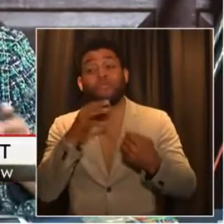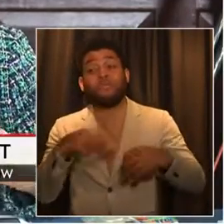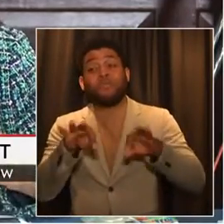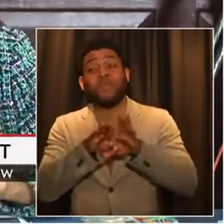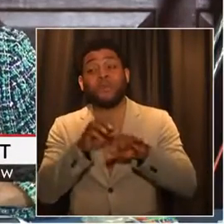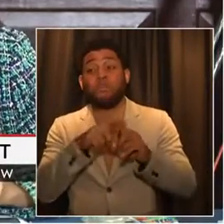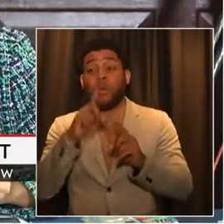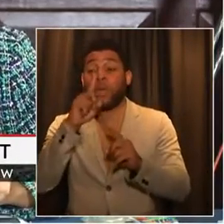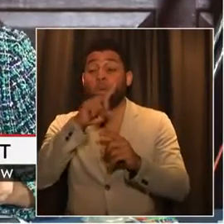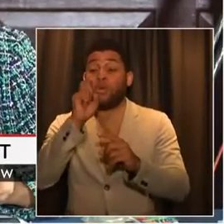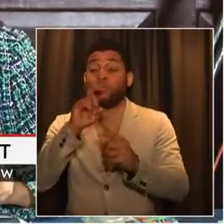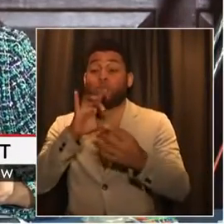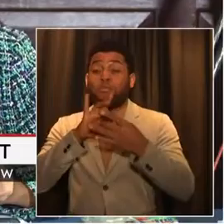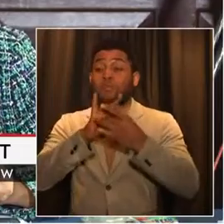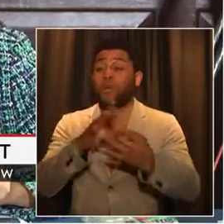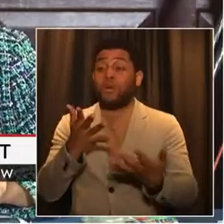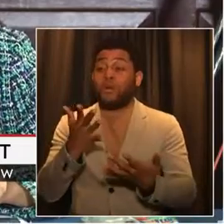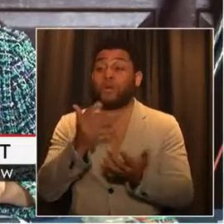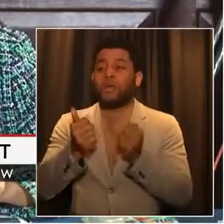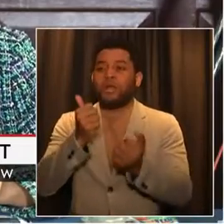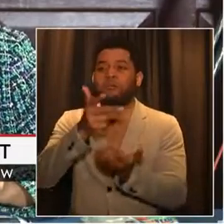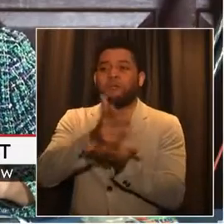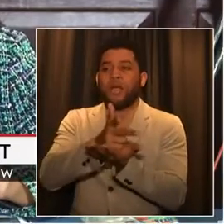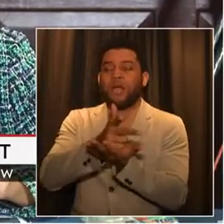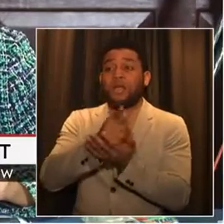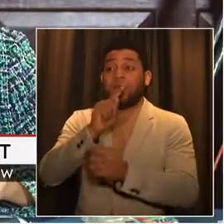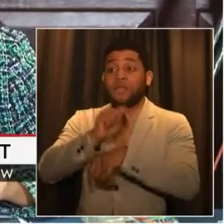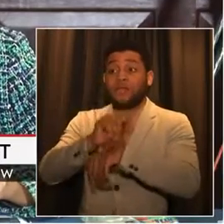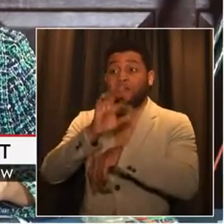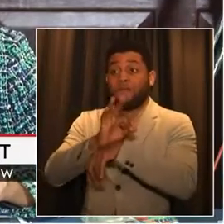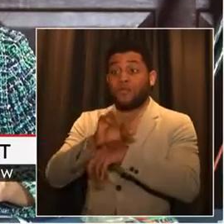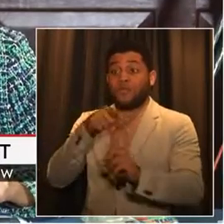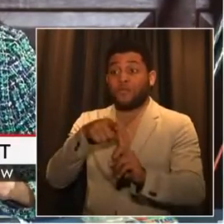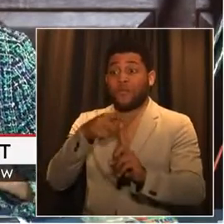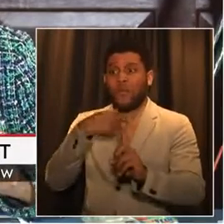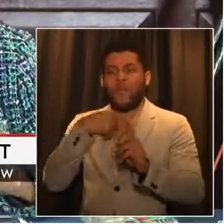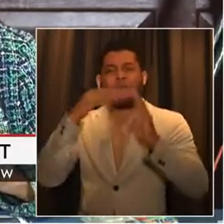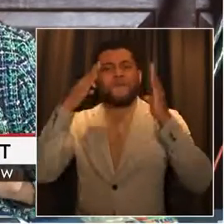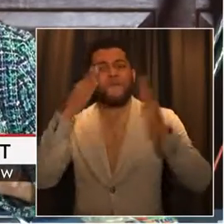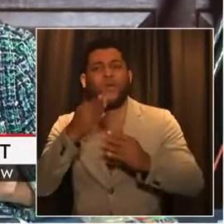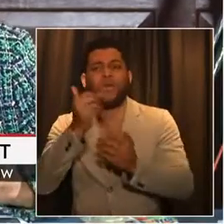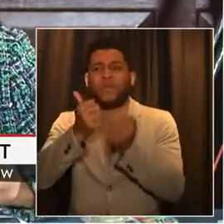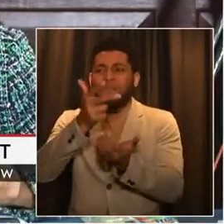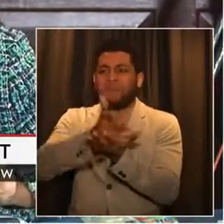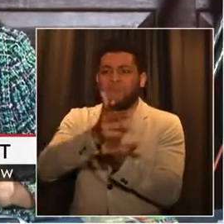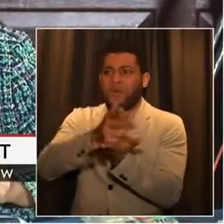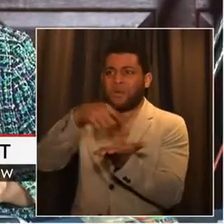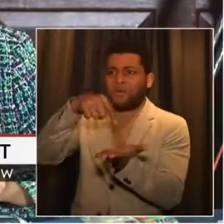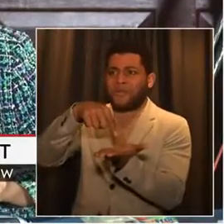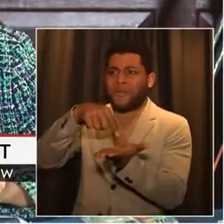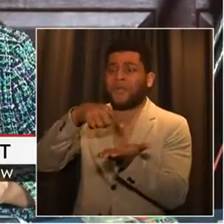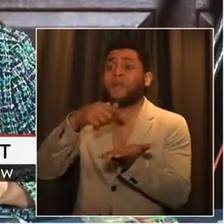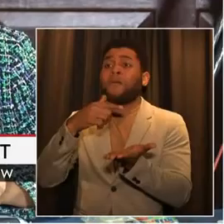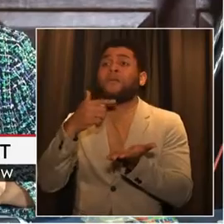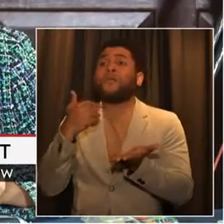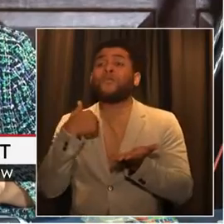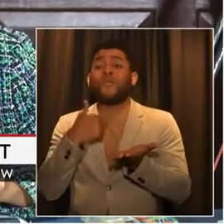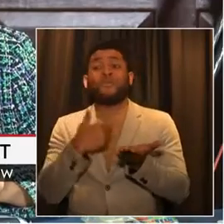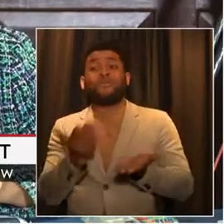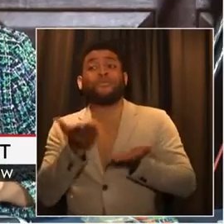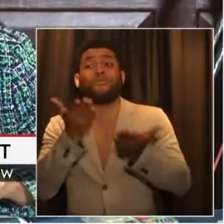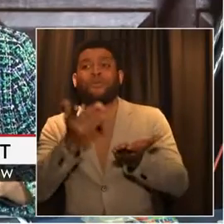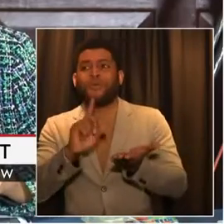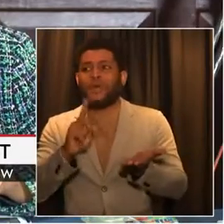and having the task force have some attention to parking and recommendations around where we